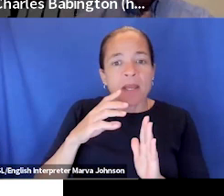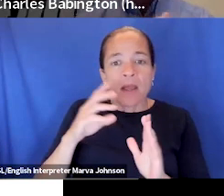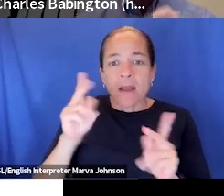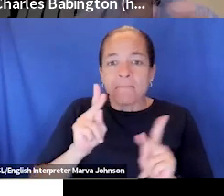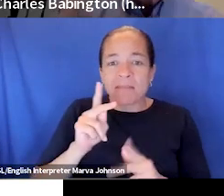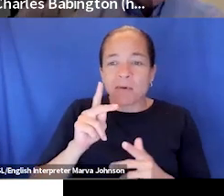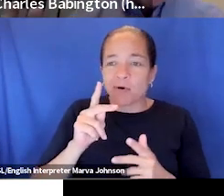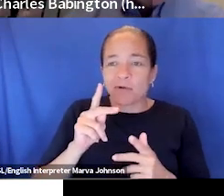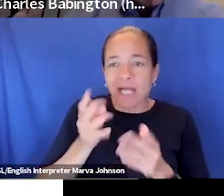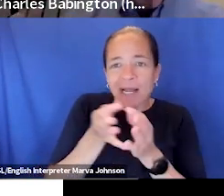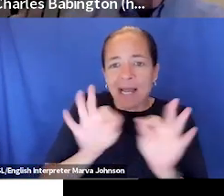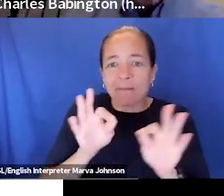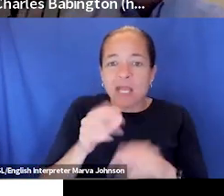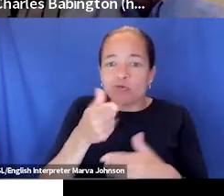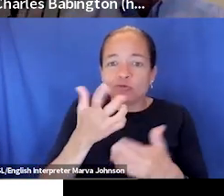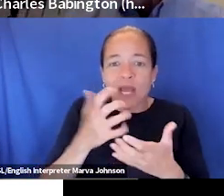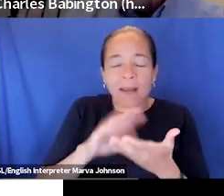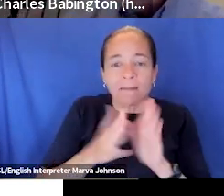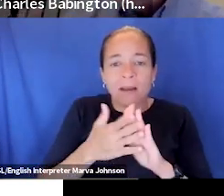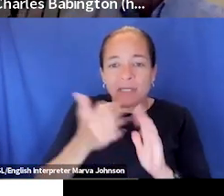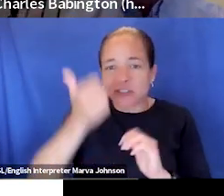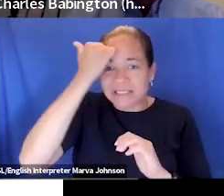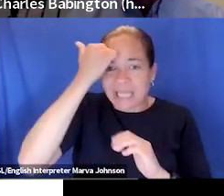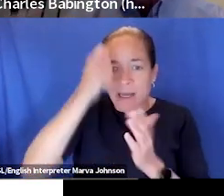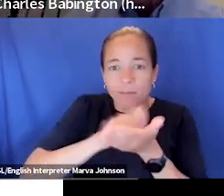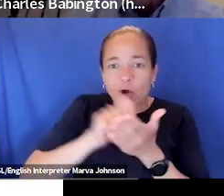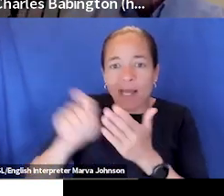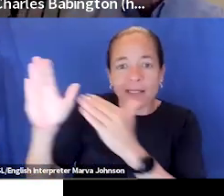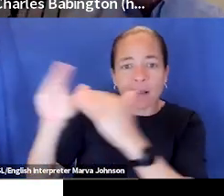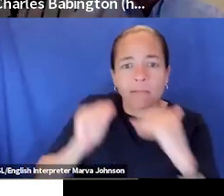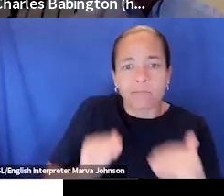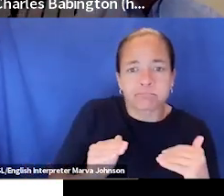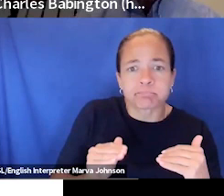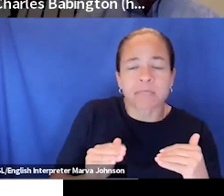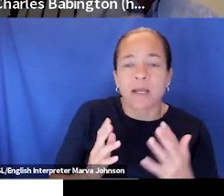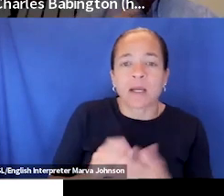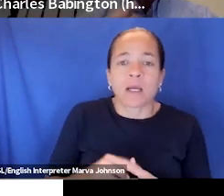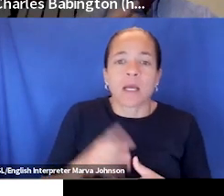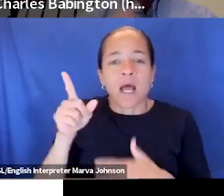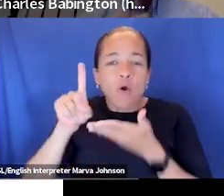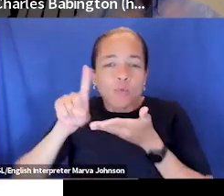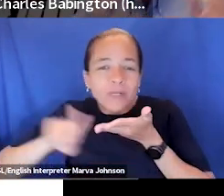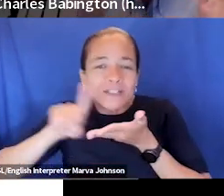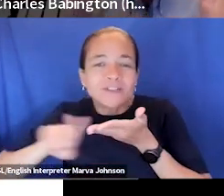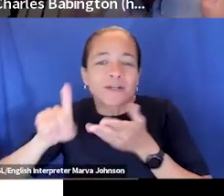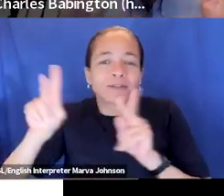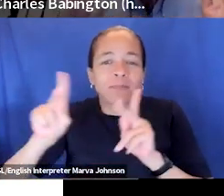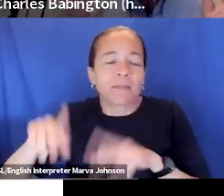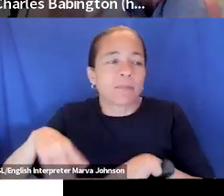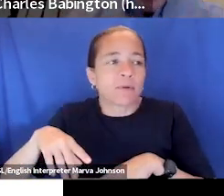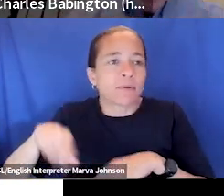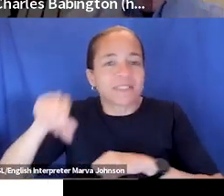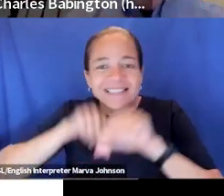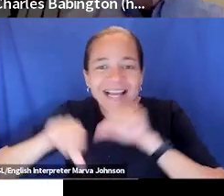writing, especially more sort of scientific, research-based people. It